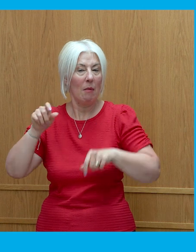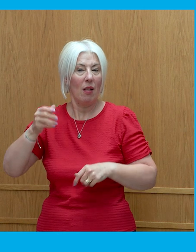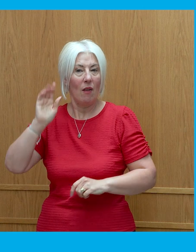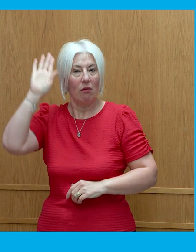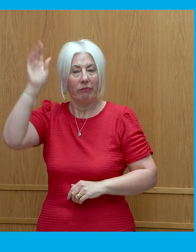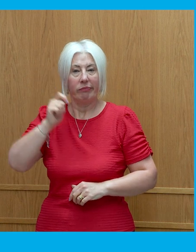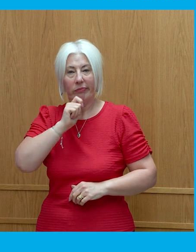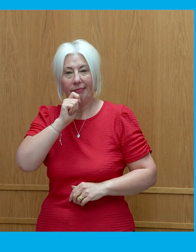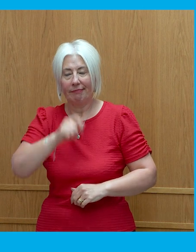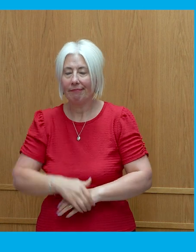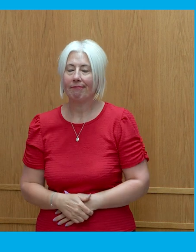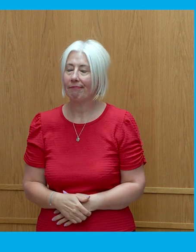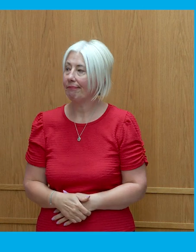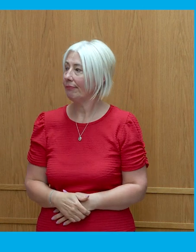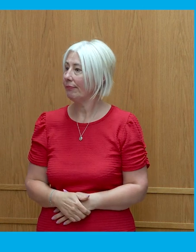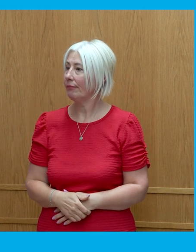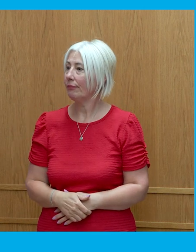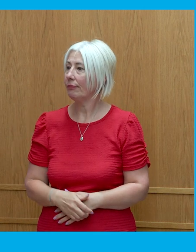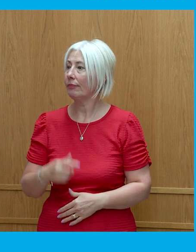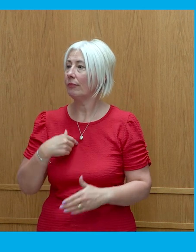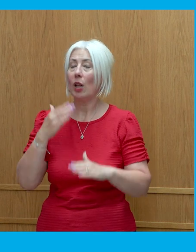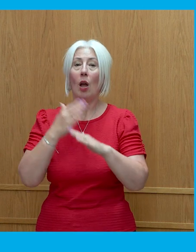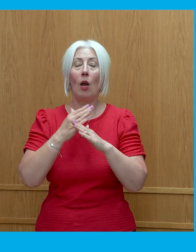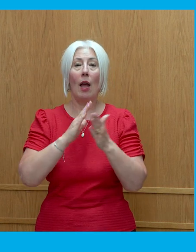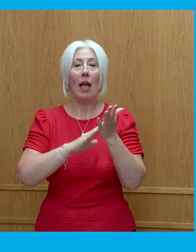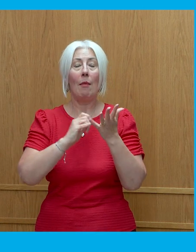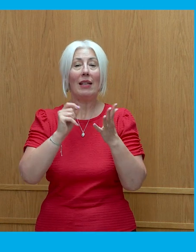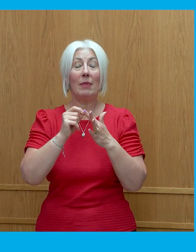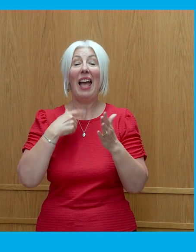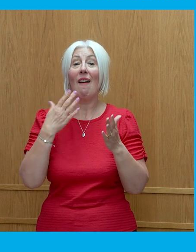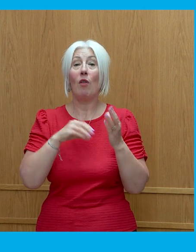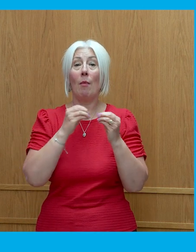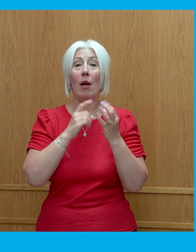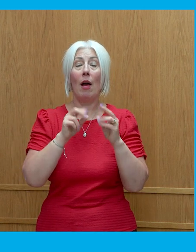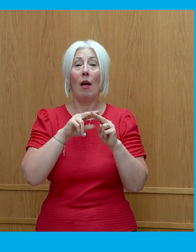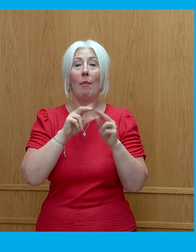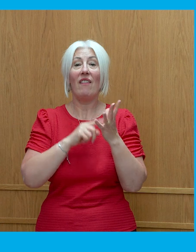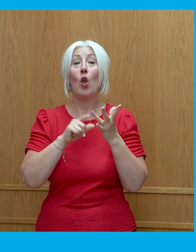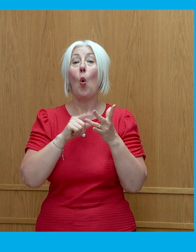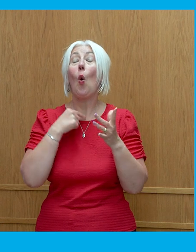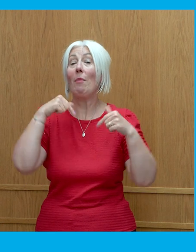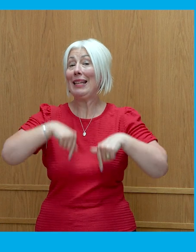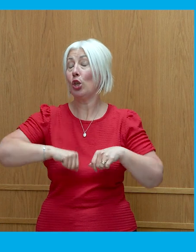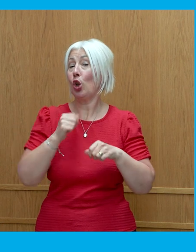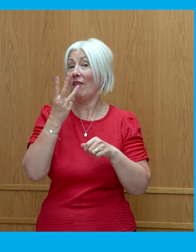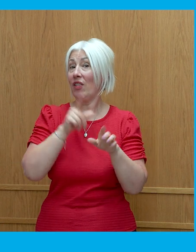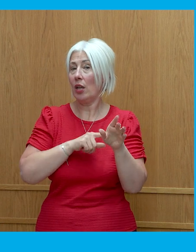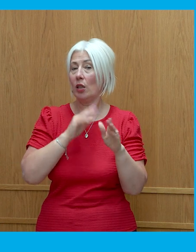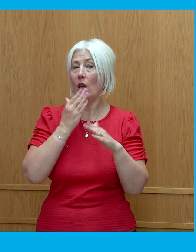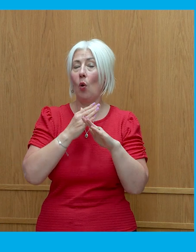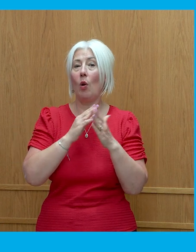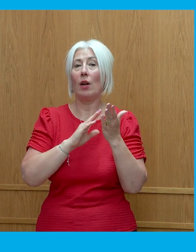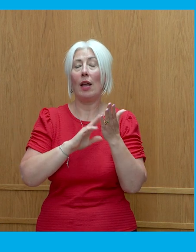you. Hi, I currently work for an MSP. I'm originally from Buffalo. I've been in Scotland 3 years now, currently working on getting